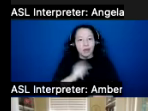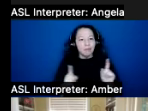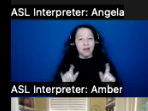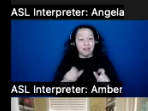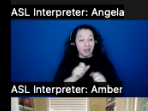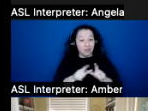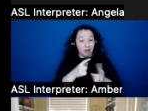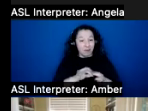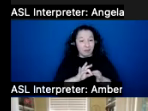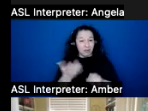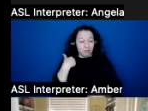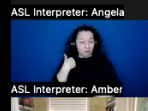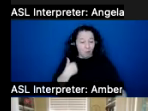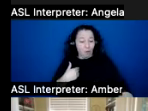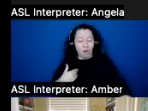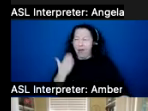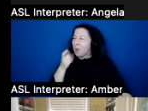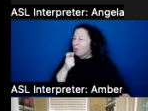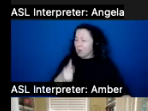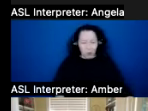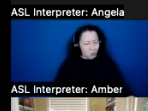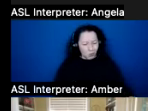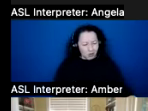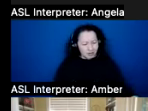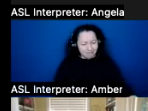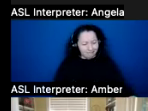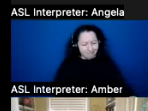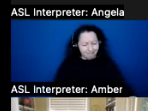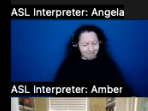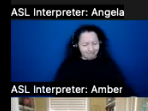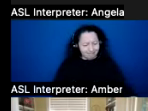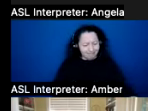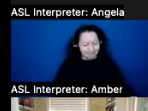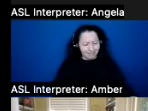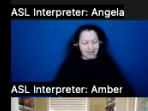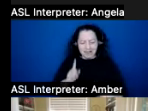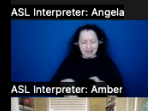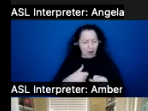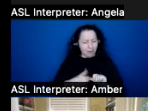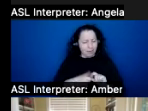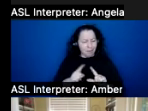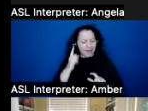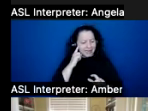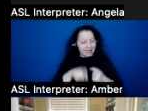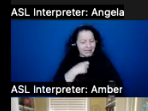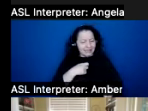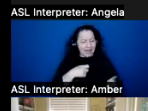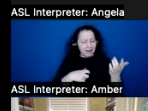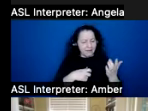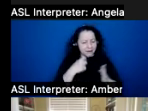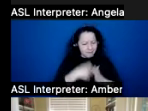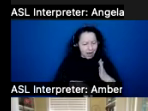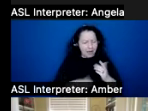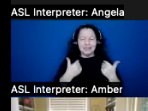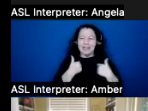know who it is, I can't remember, but I think they were instead of fines, they were putting things in place like